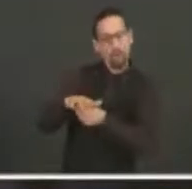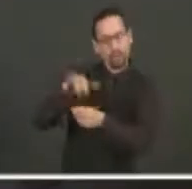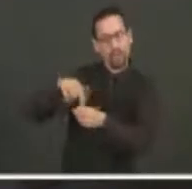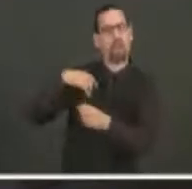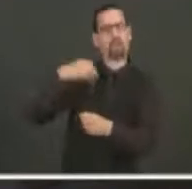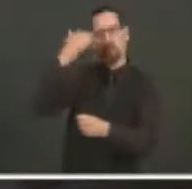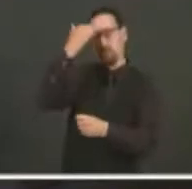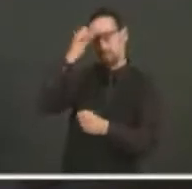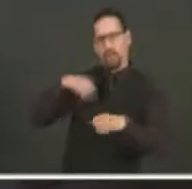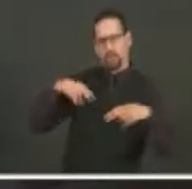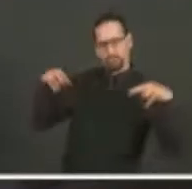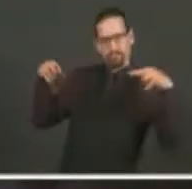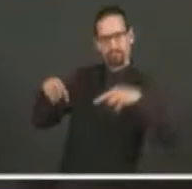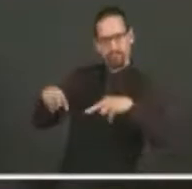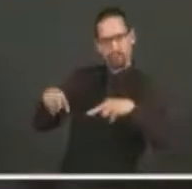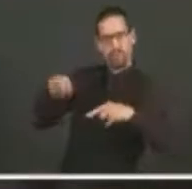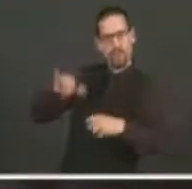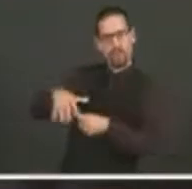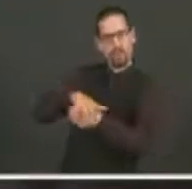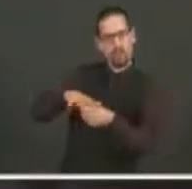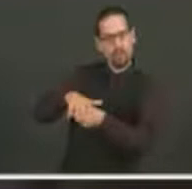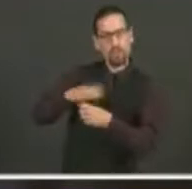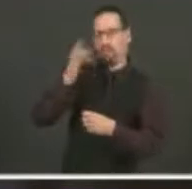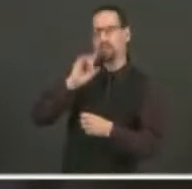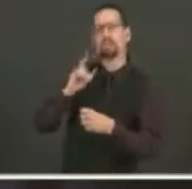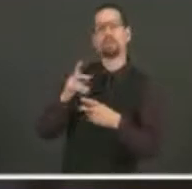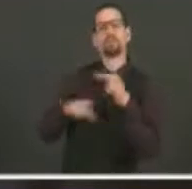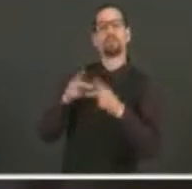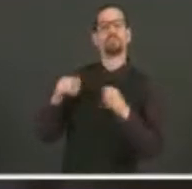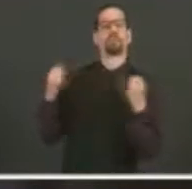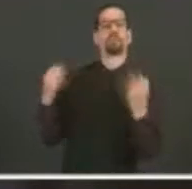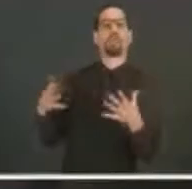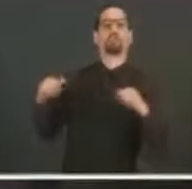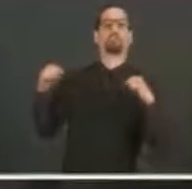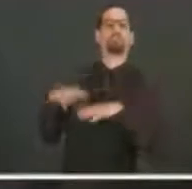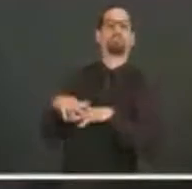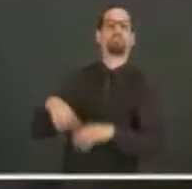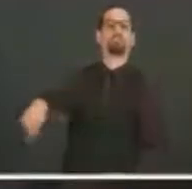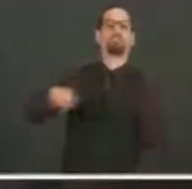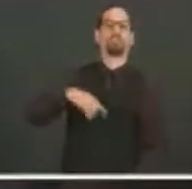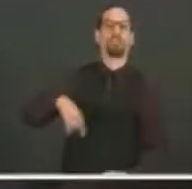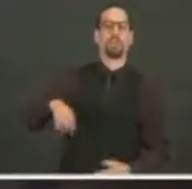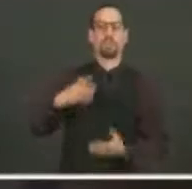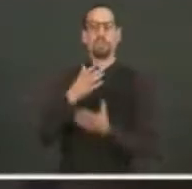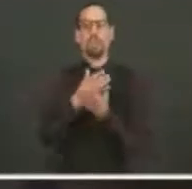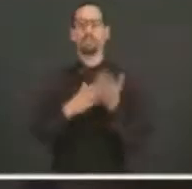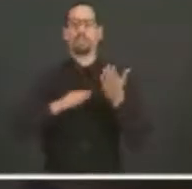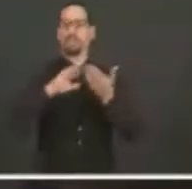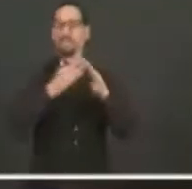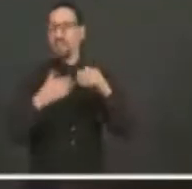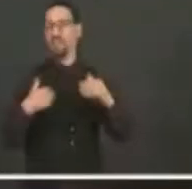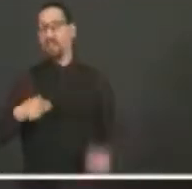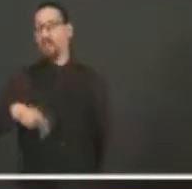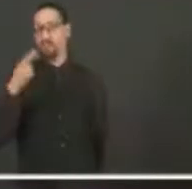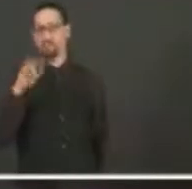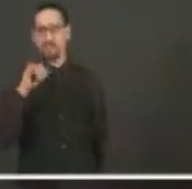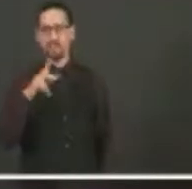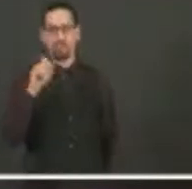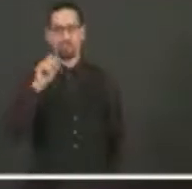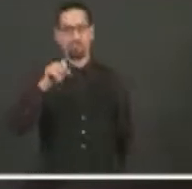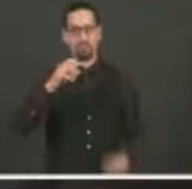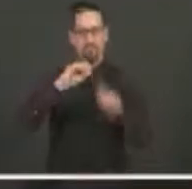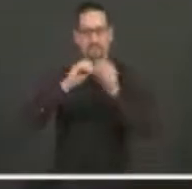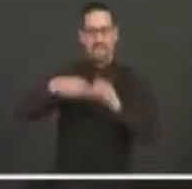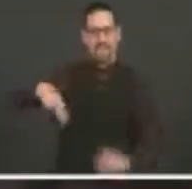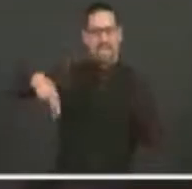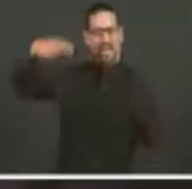thing thrives in density. We know there's certain communities that are at higher risk. And even though our test positive rate is extremely low statewide, we better